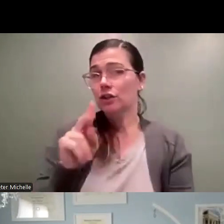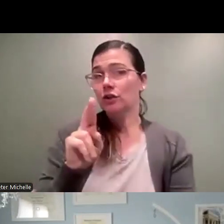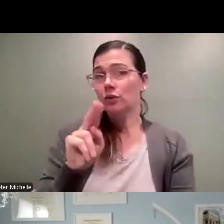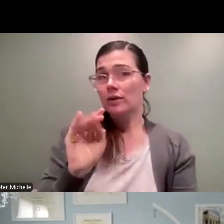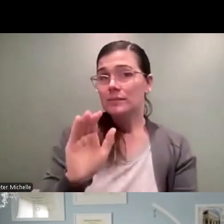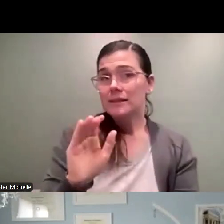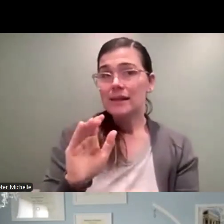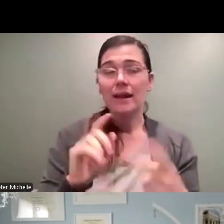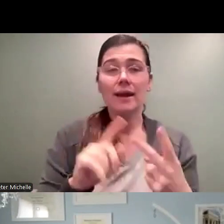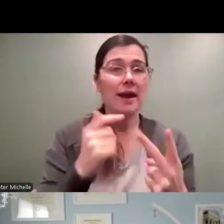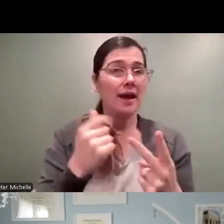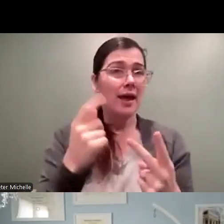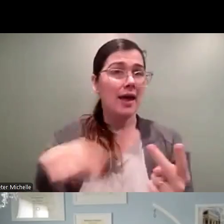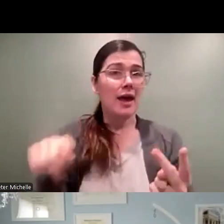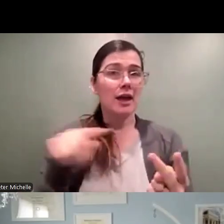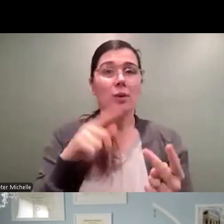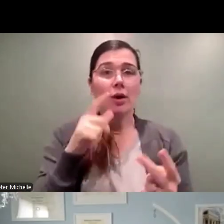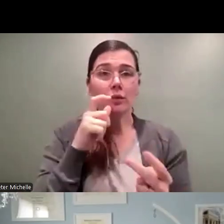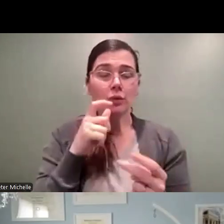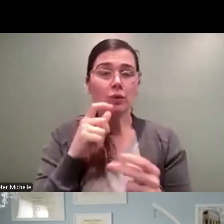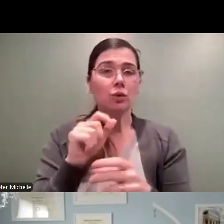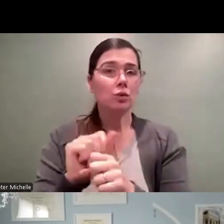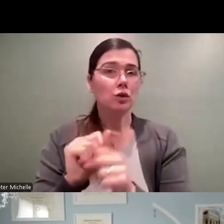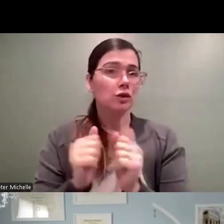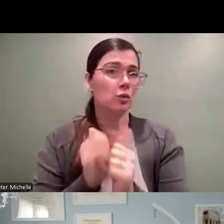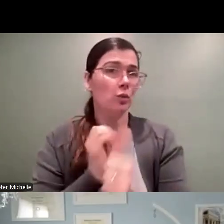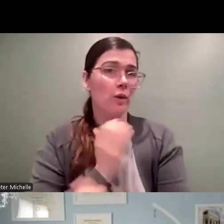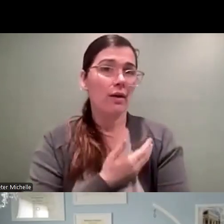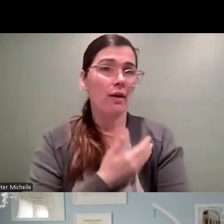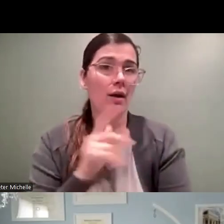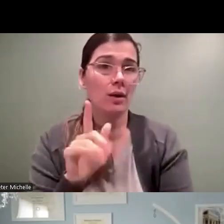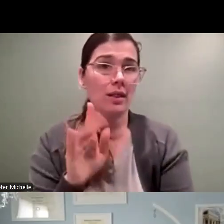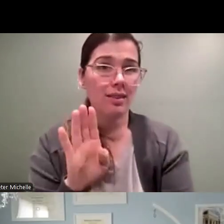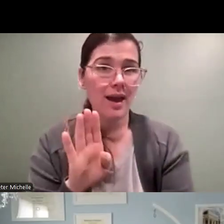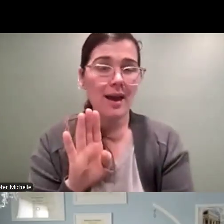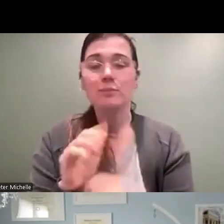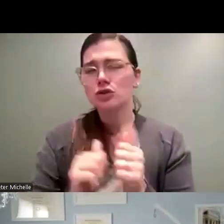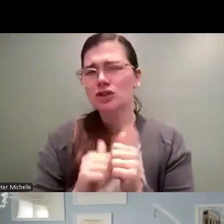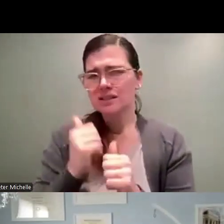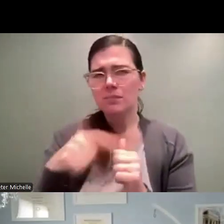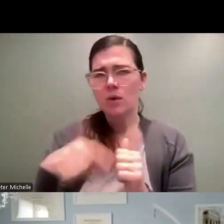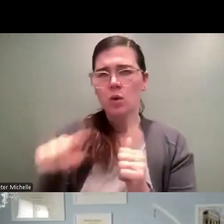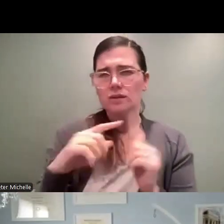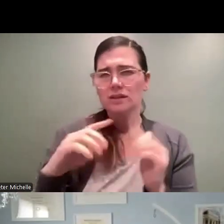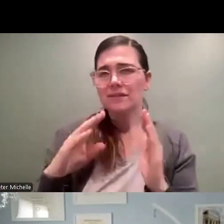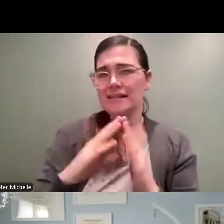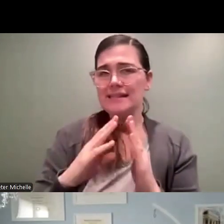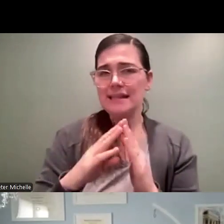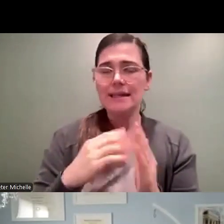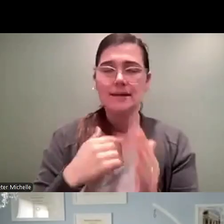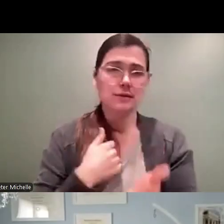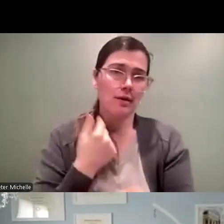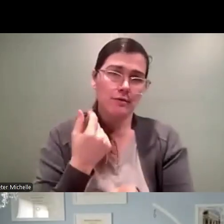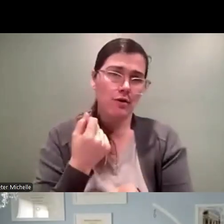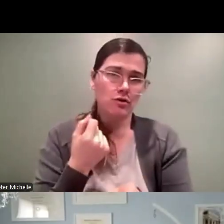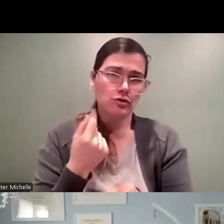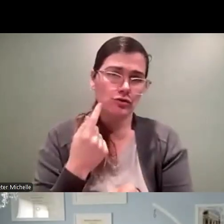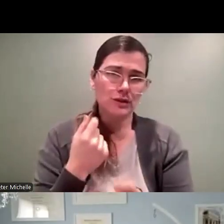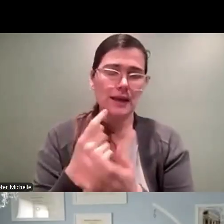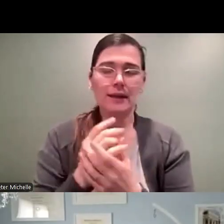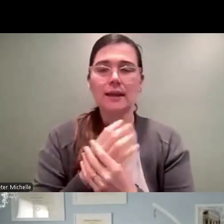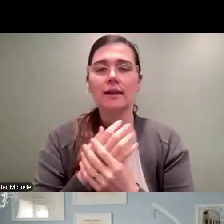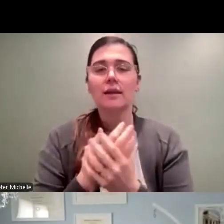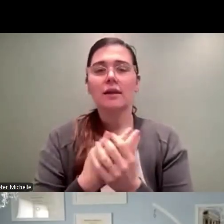that's serviced by our lab, which is most of the city, as I understand it, or a majority,